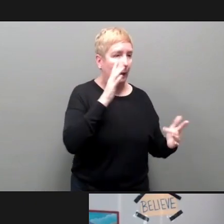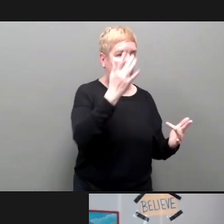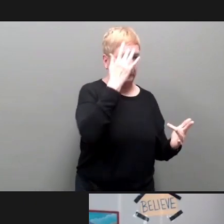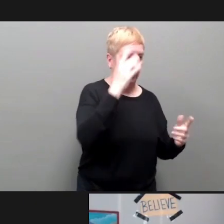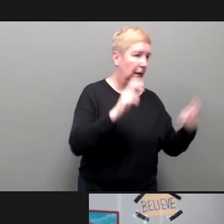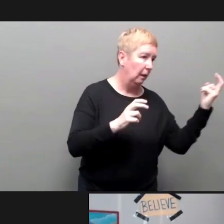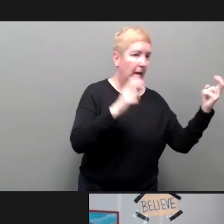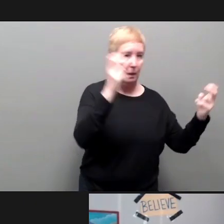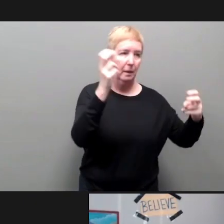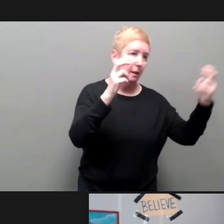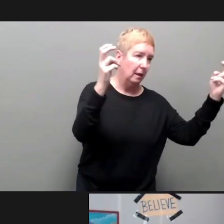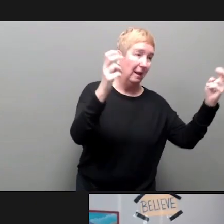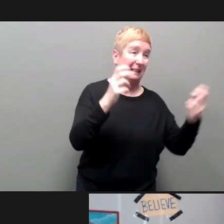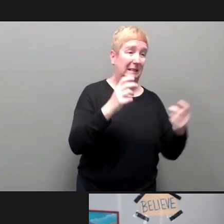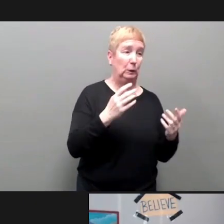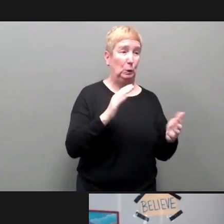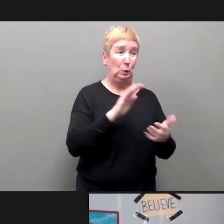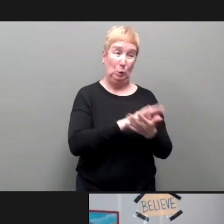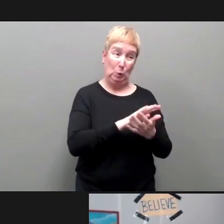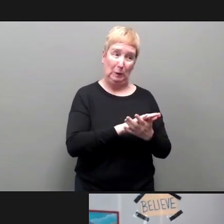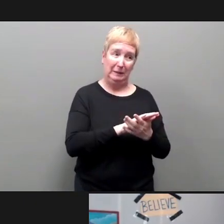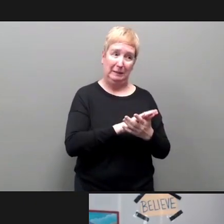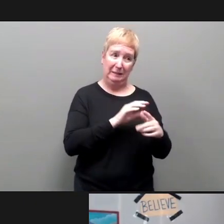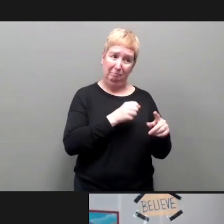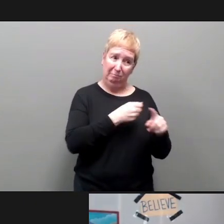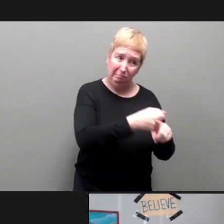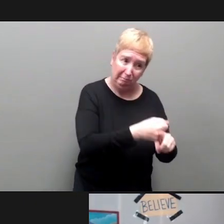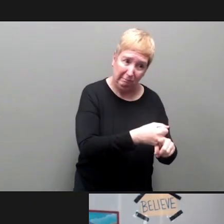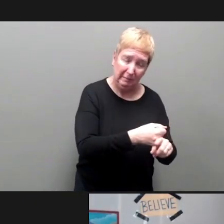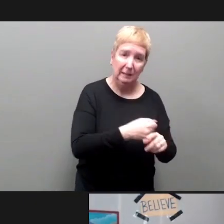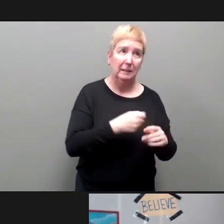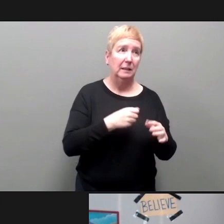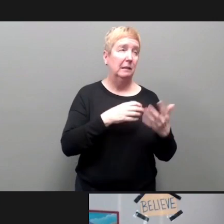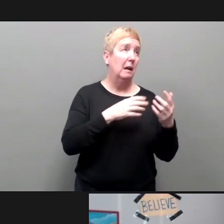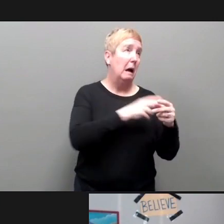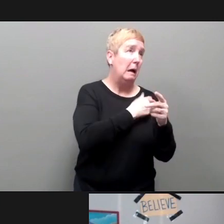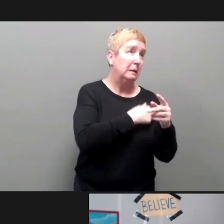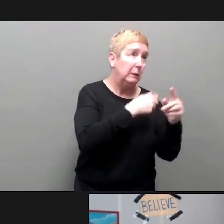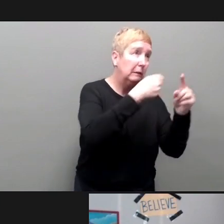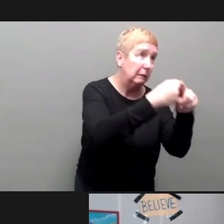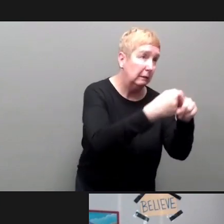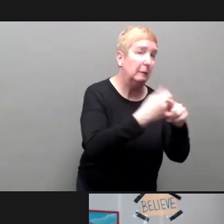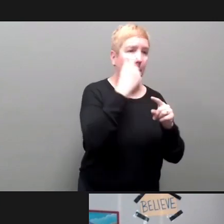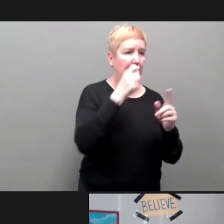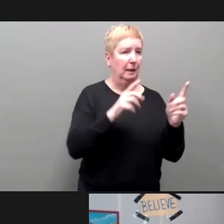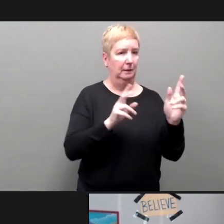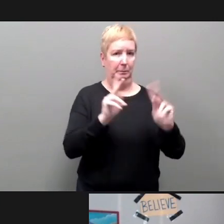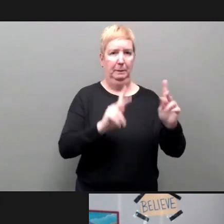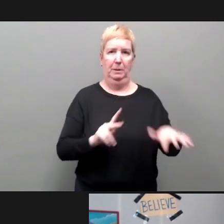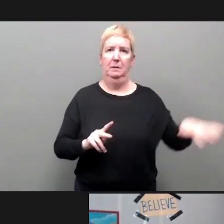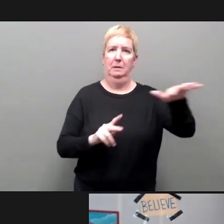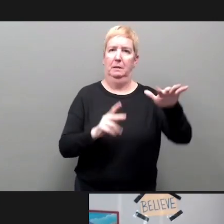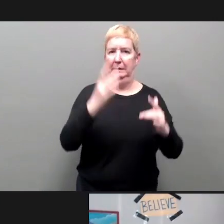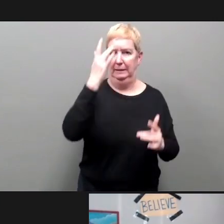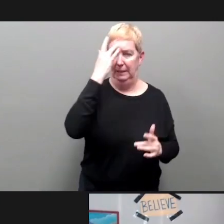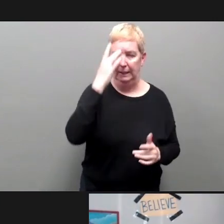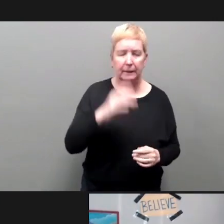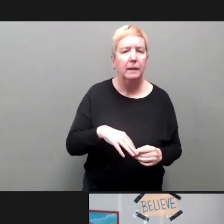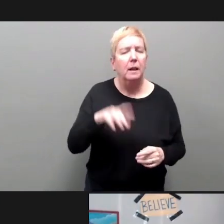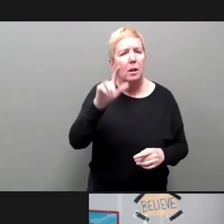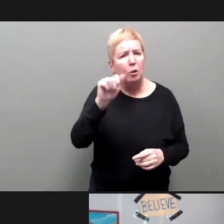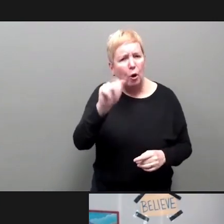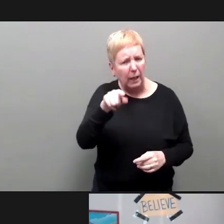have schools open, cover all the healthcare needs of the state. So I don't know, Laura, are you familiar with